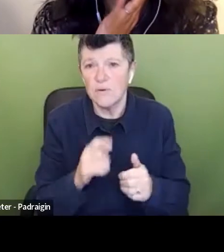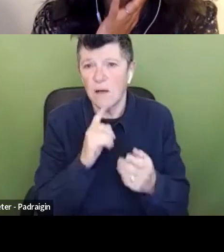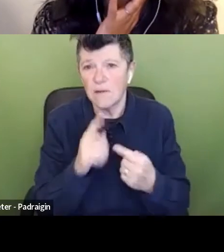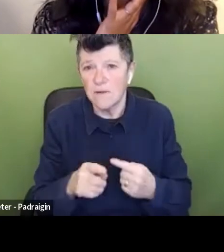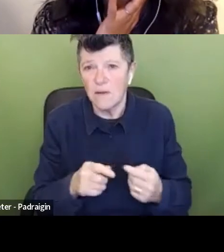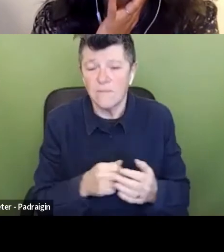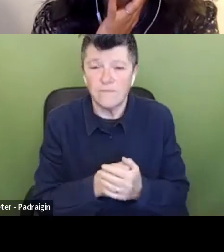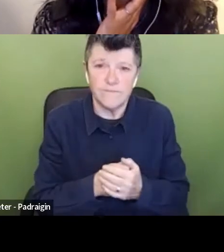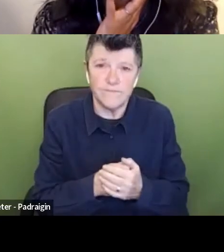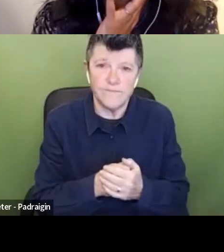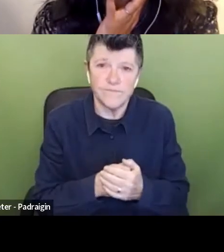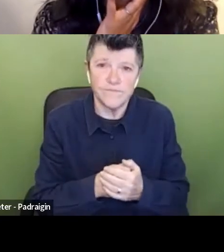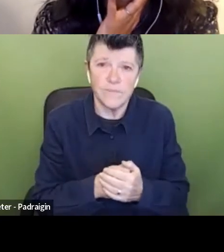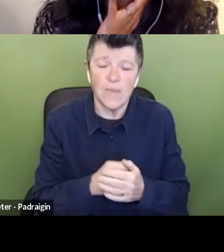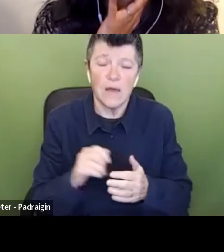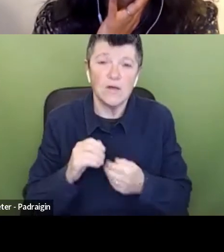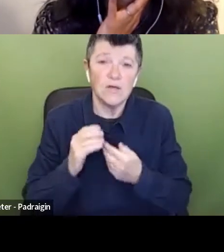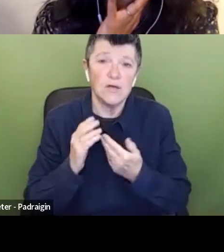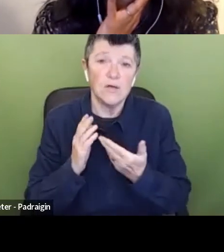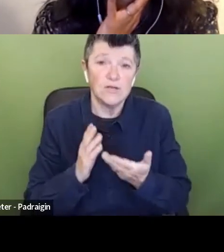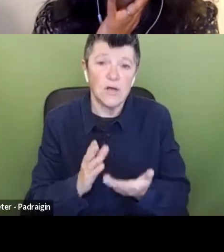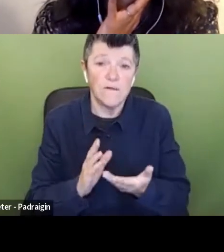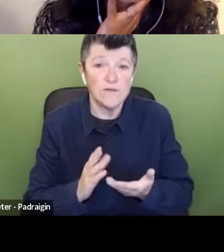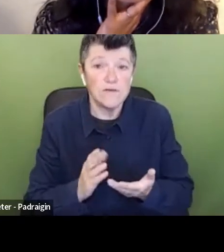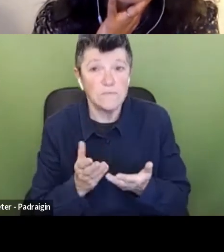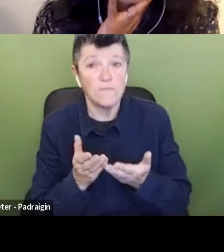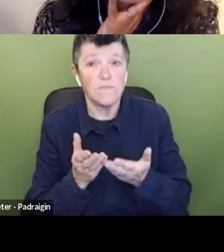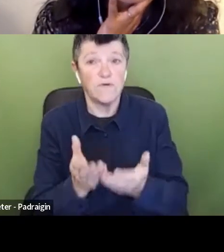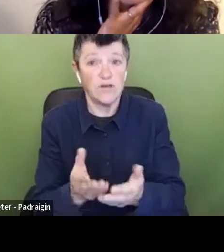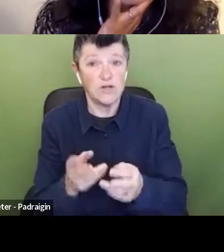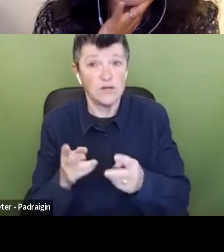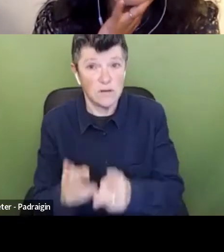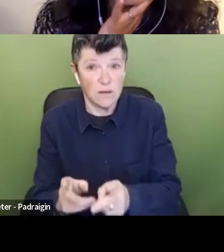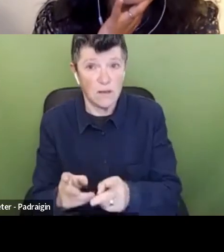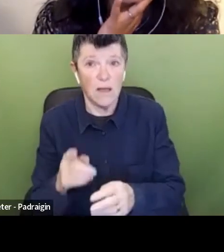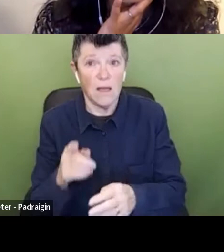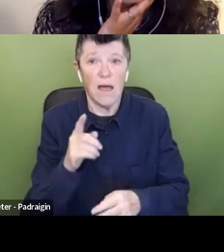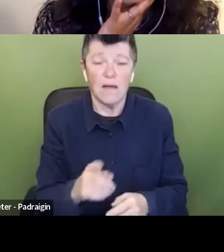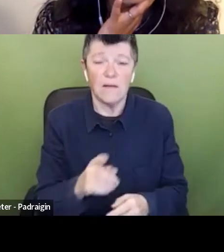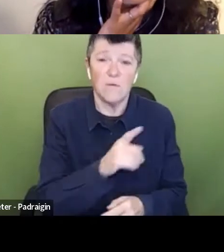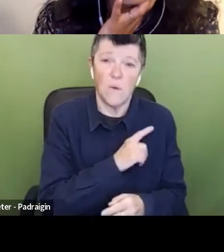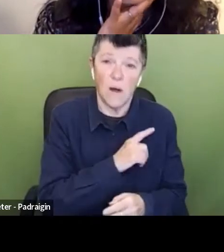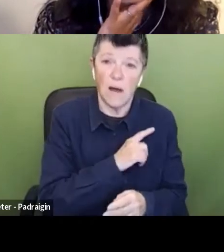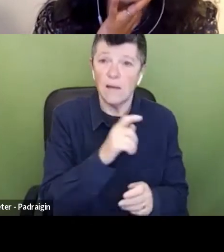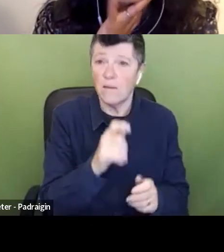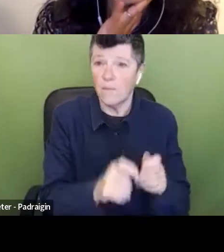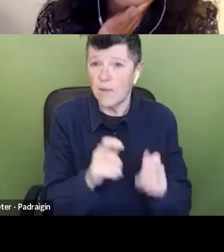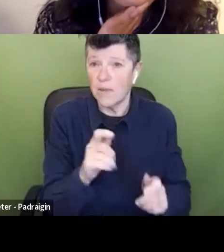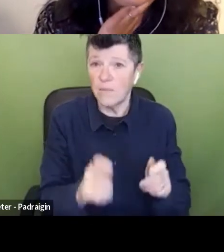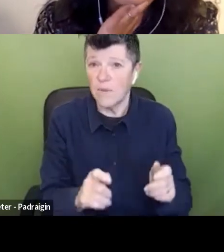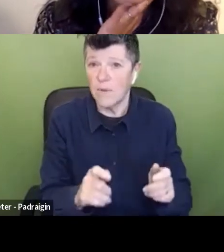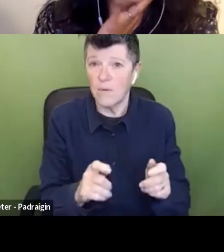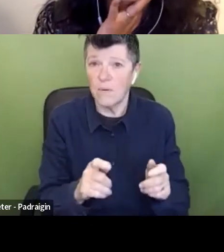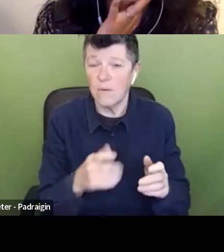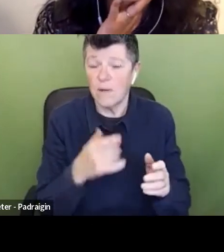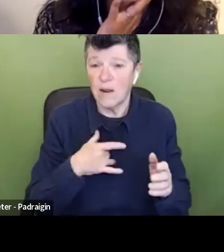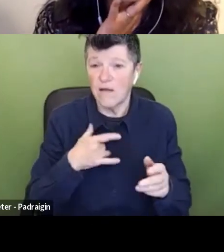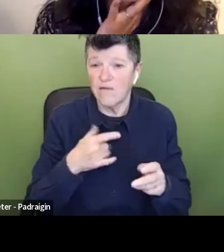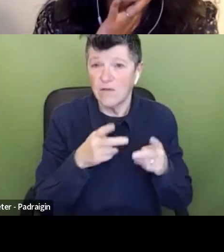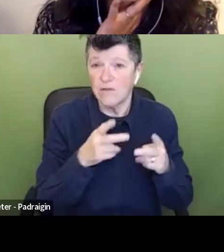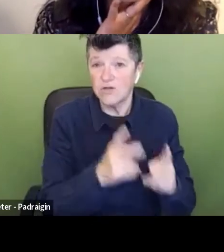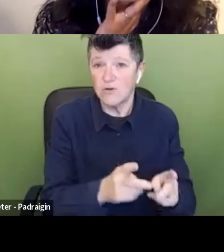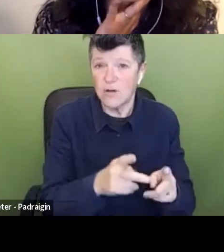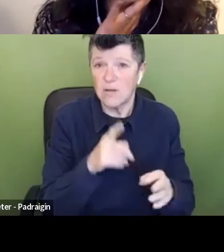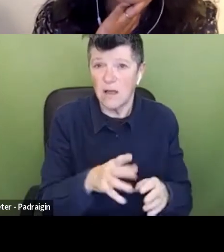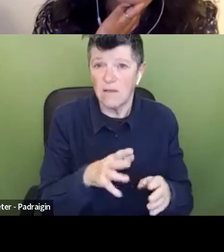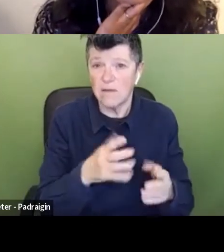the service provision system, as well as the reason for people to be on the street and in situations of